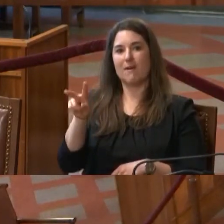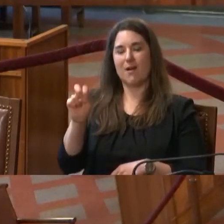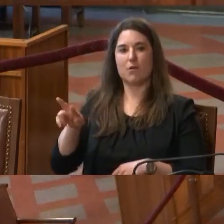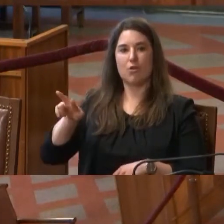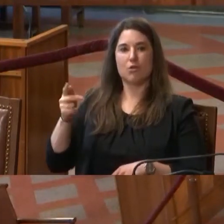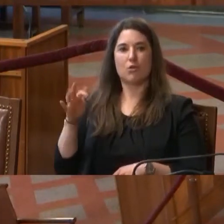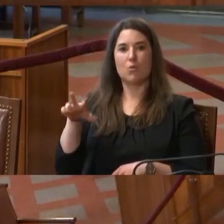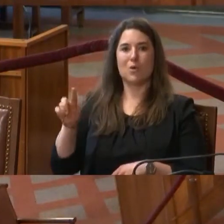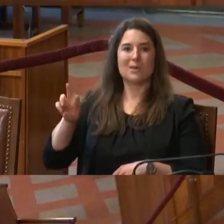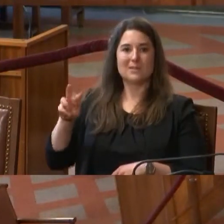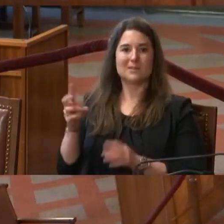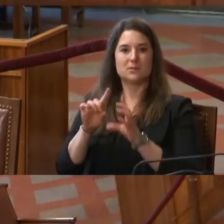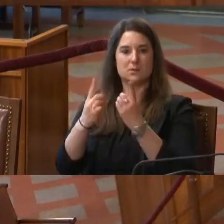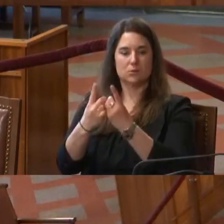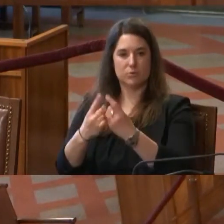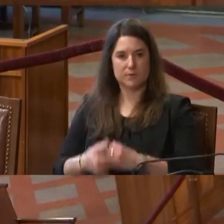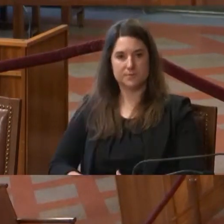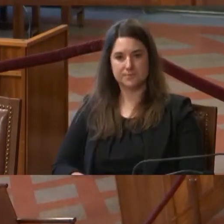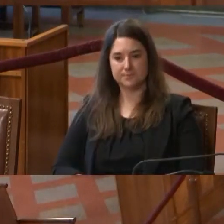6th Council District.